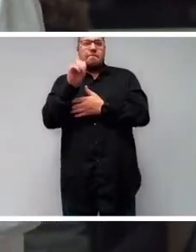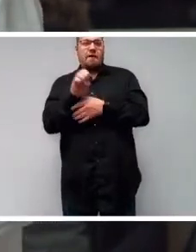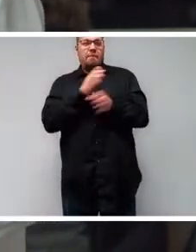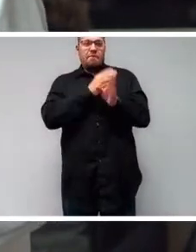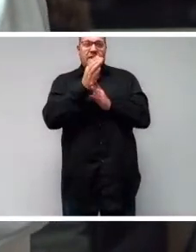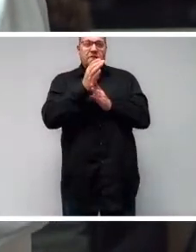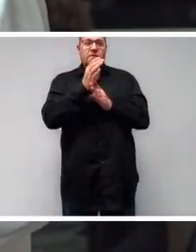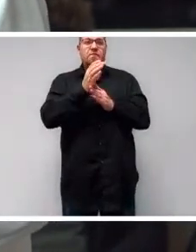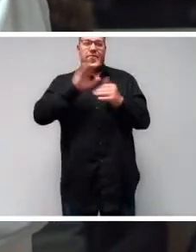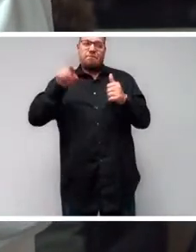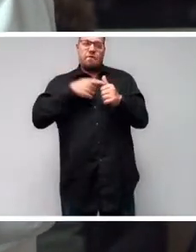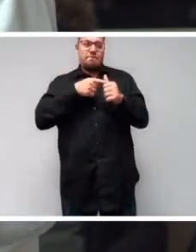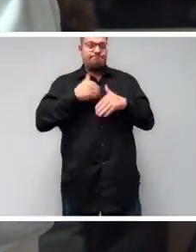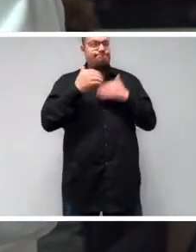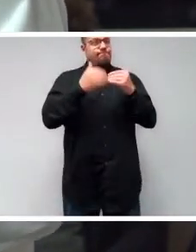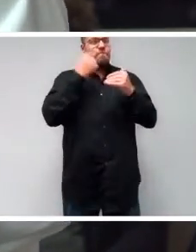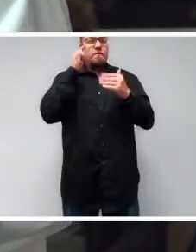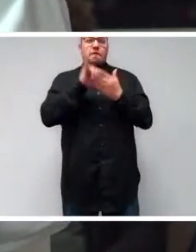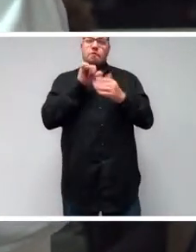lineup.